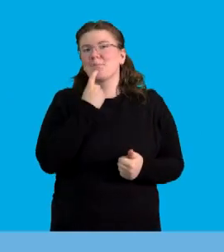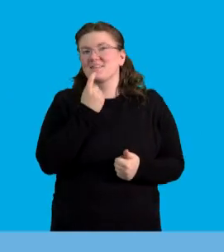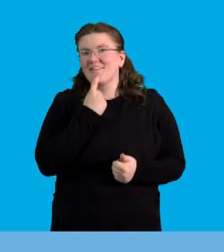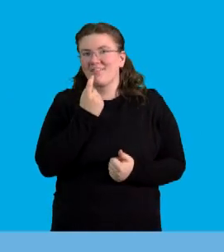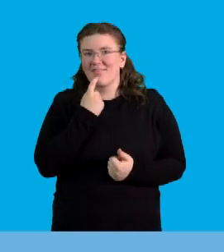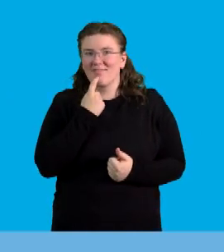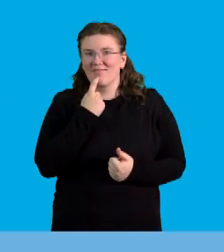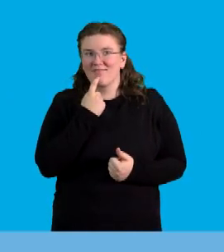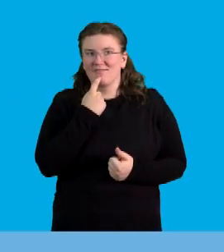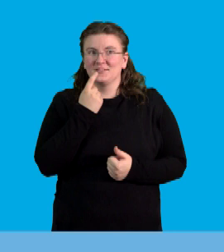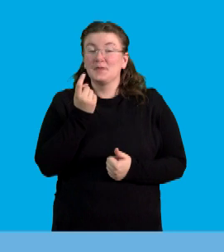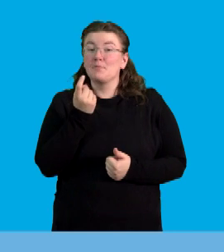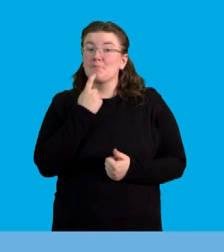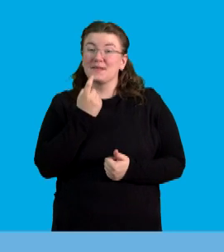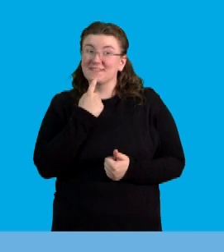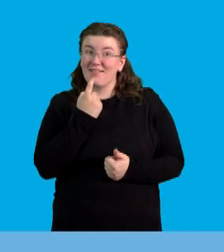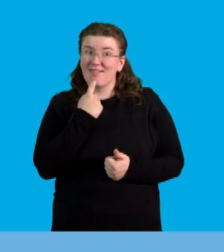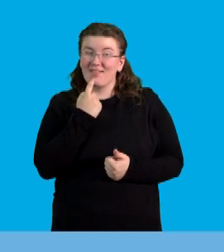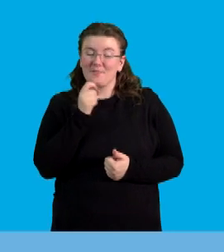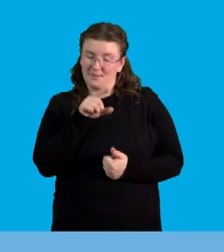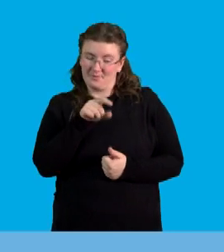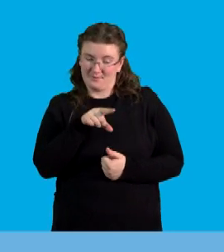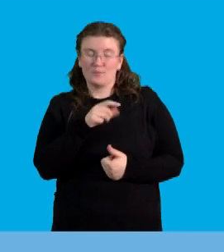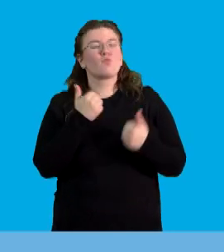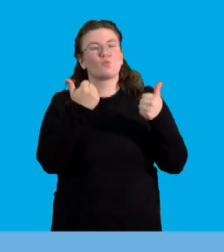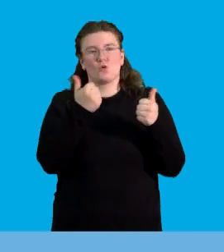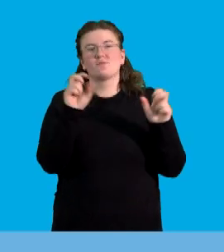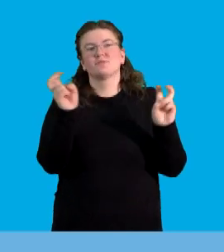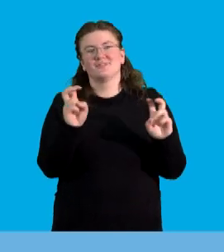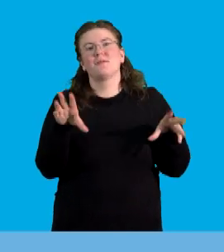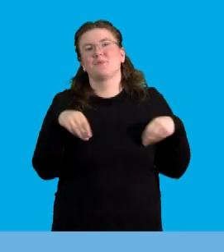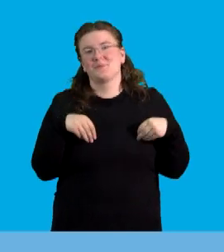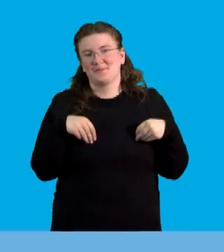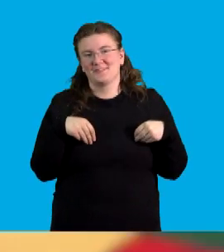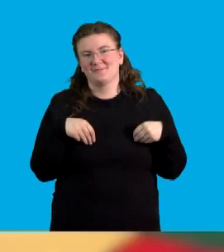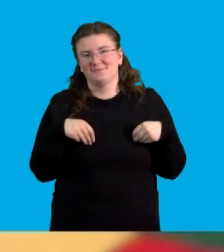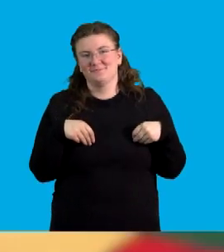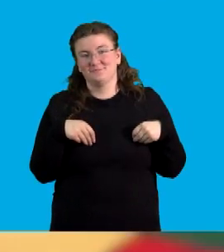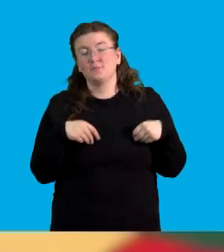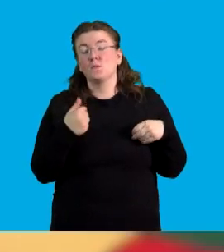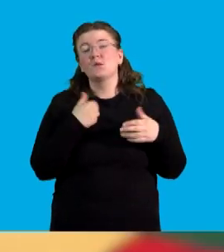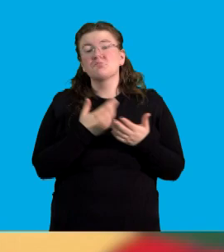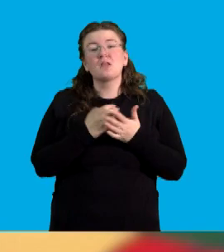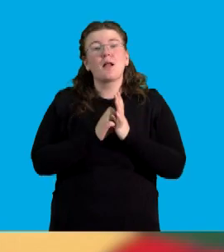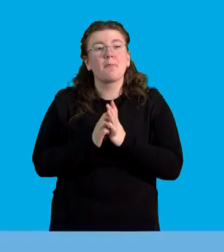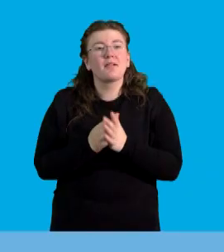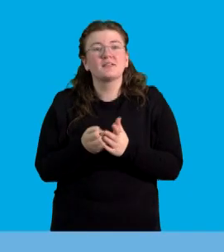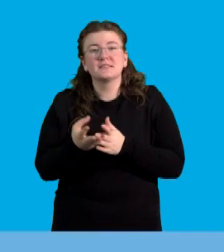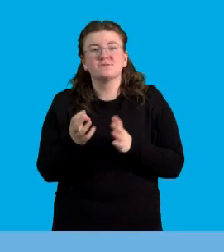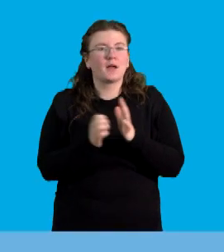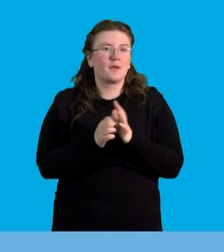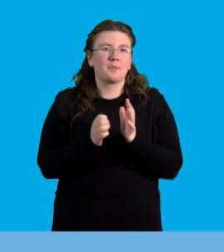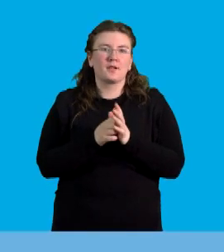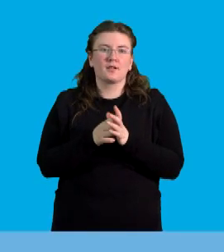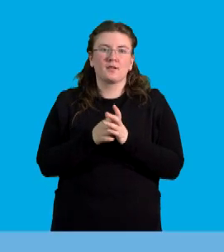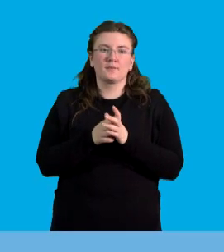So metals, they are the good conductors of electricity. We can also even give examples if you want. We can say, for an